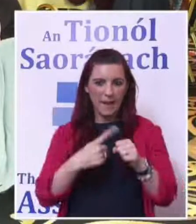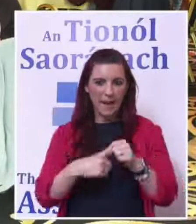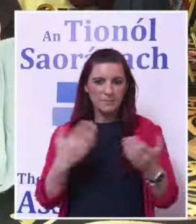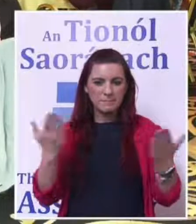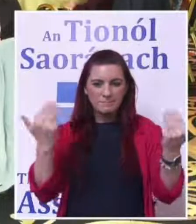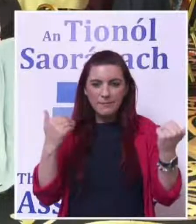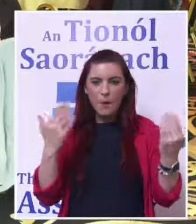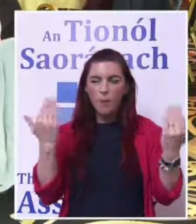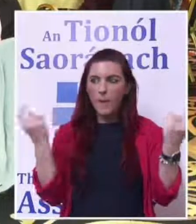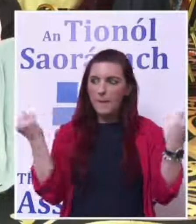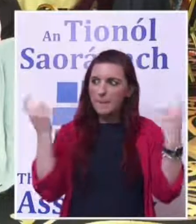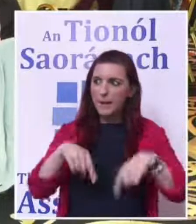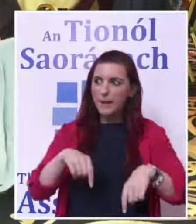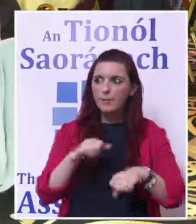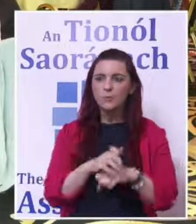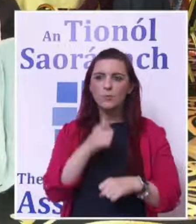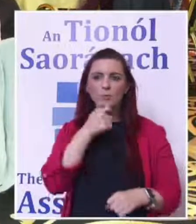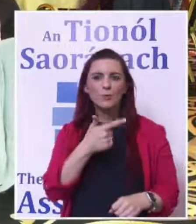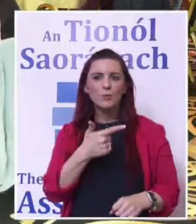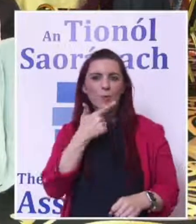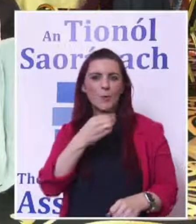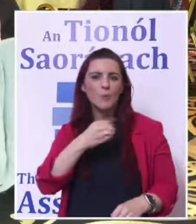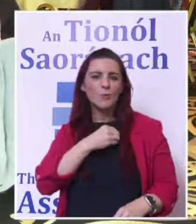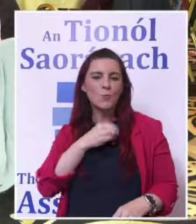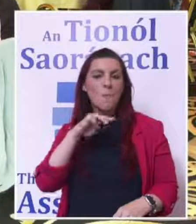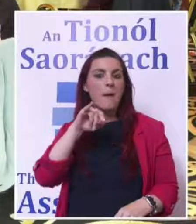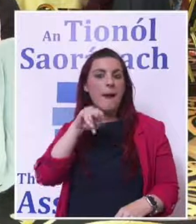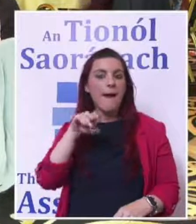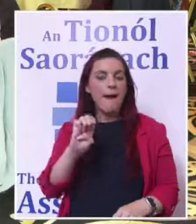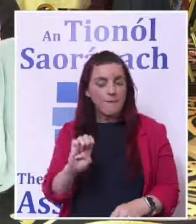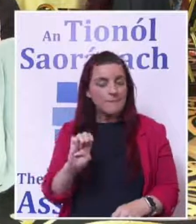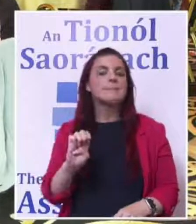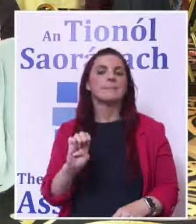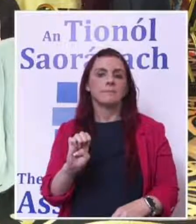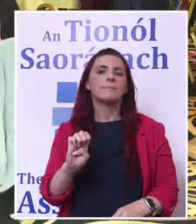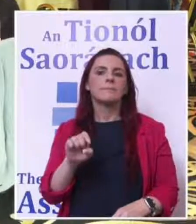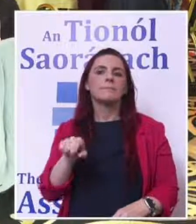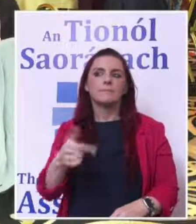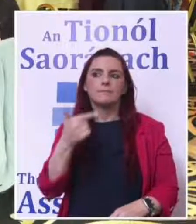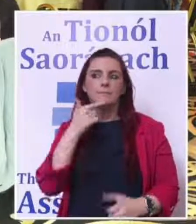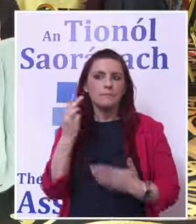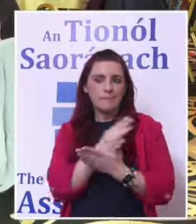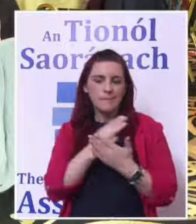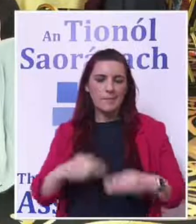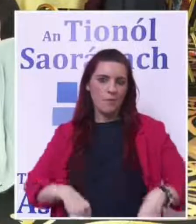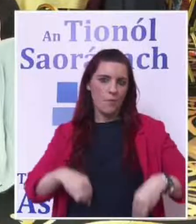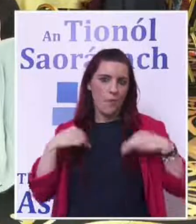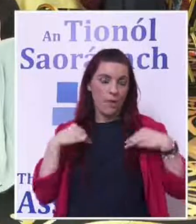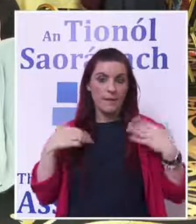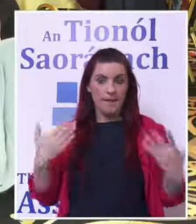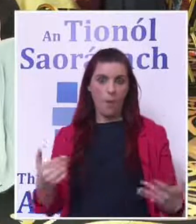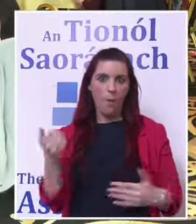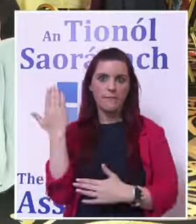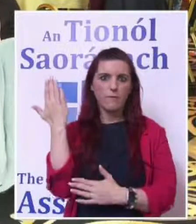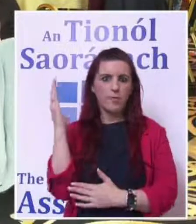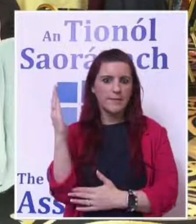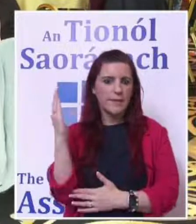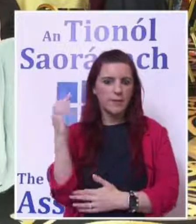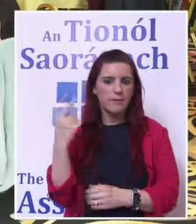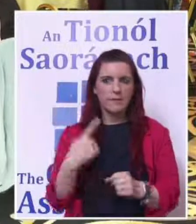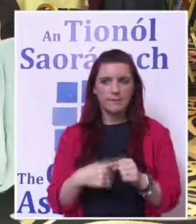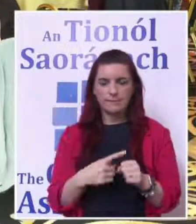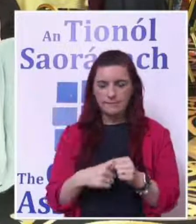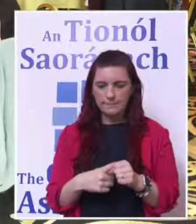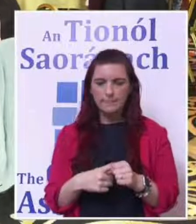And welcome back to Dublin, to Malahide, and the second part of our morning's presentation. Welcoming those online